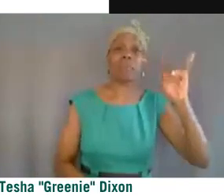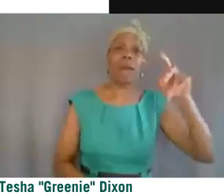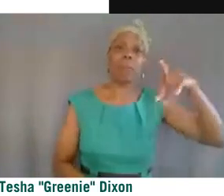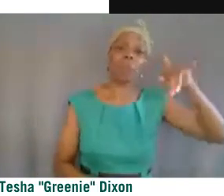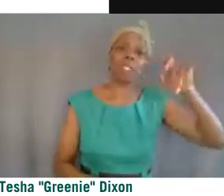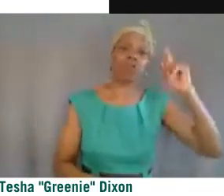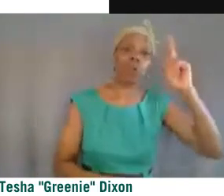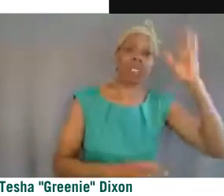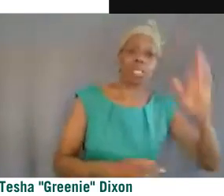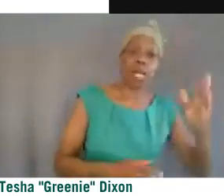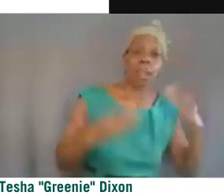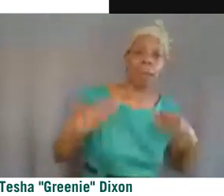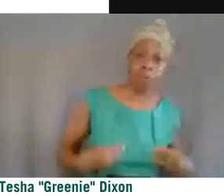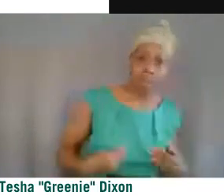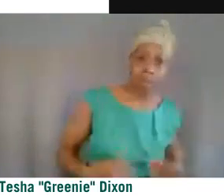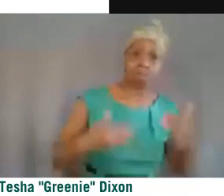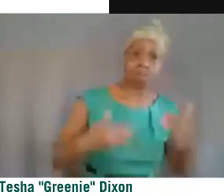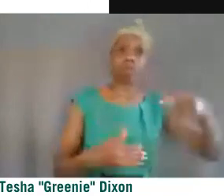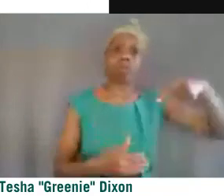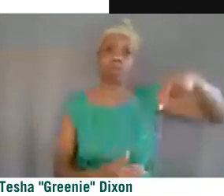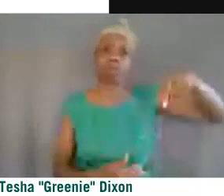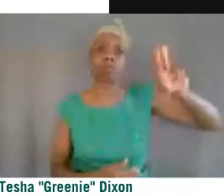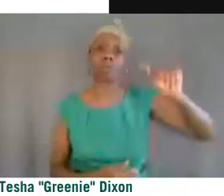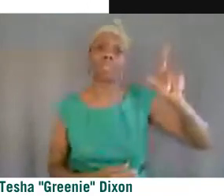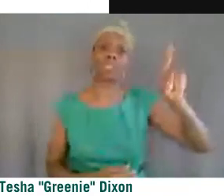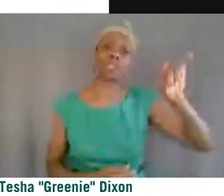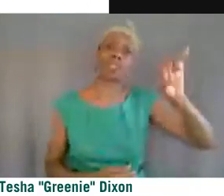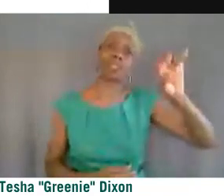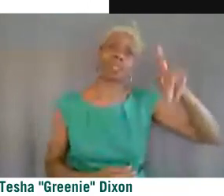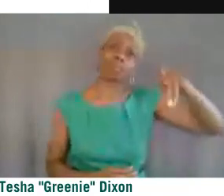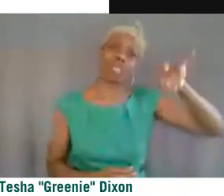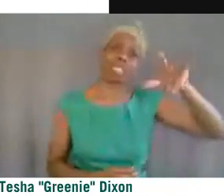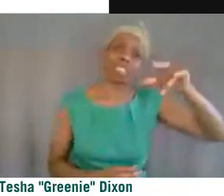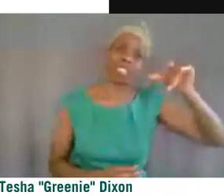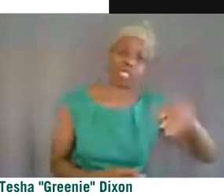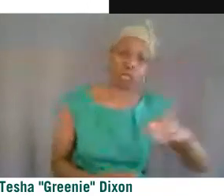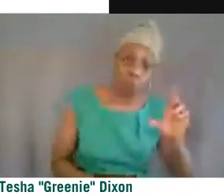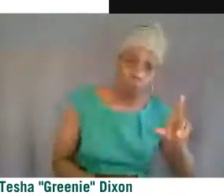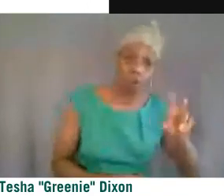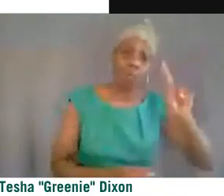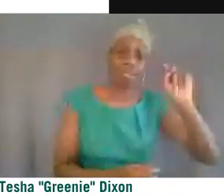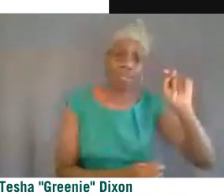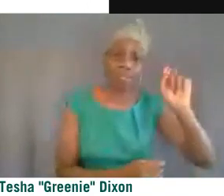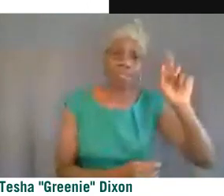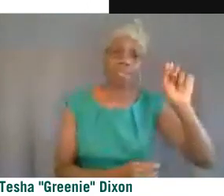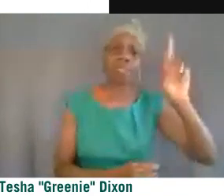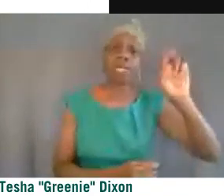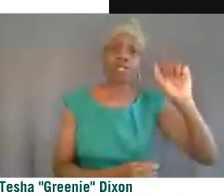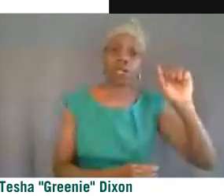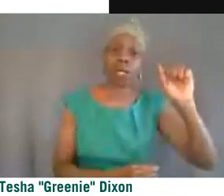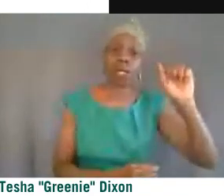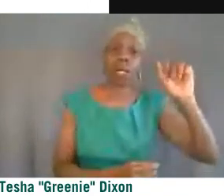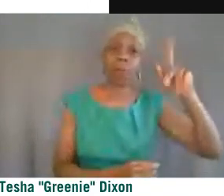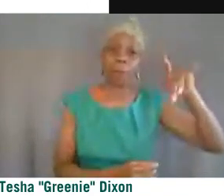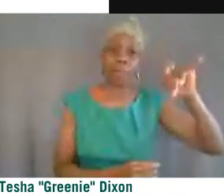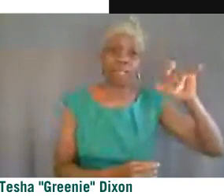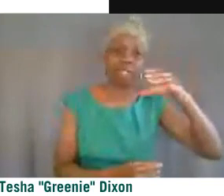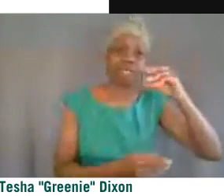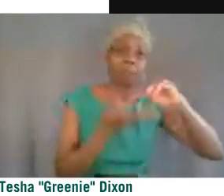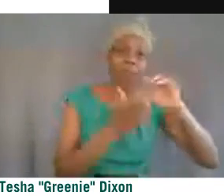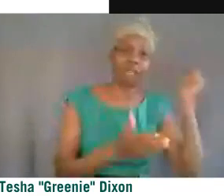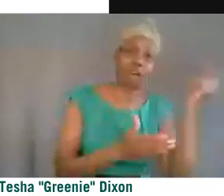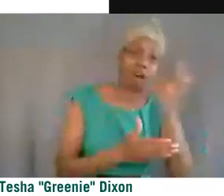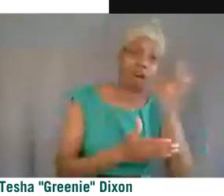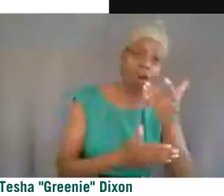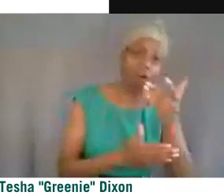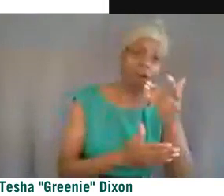or quadriplegic or tetraplegic, meaning all four limbs. And I can't leave triplegic out now that I've mentioned all the